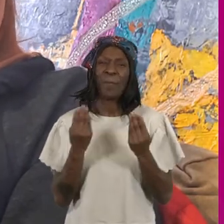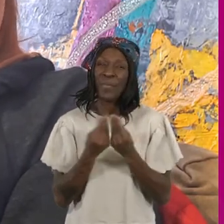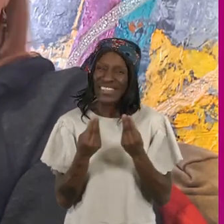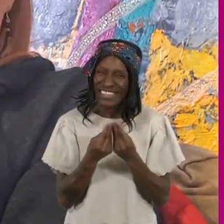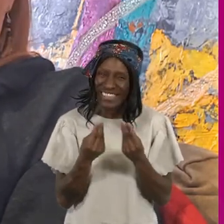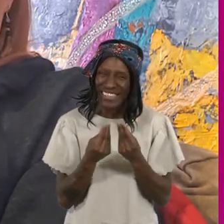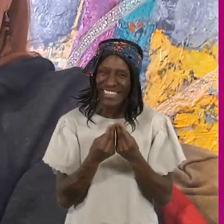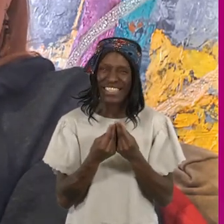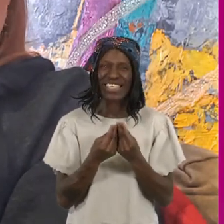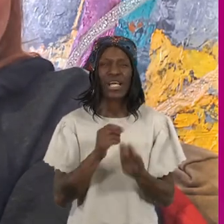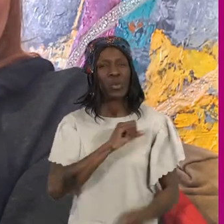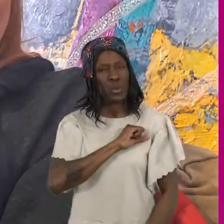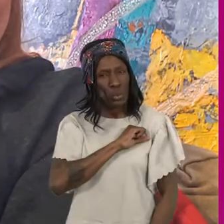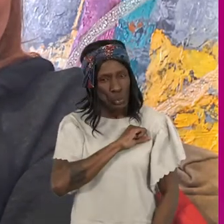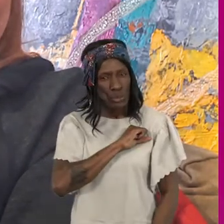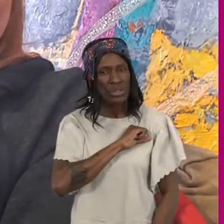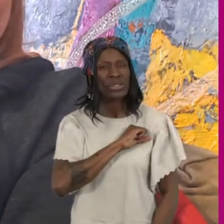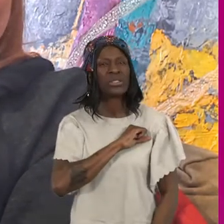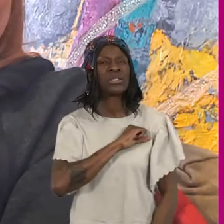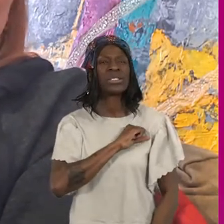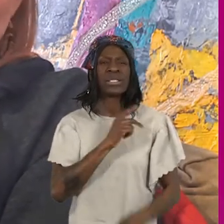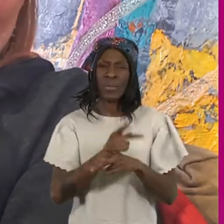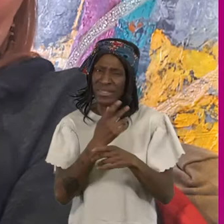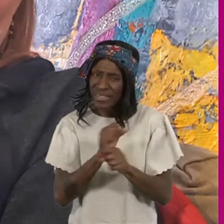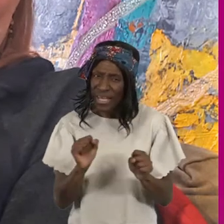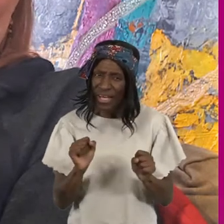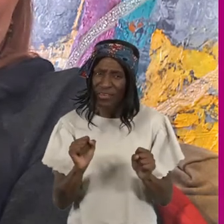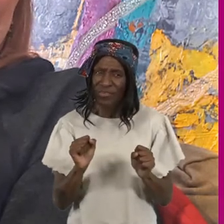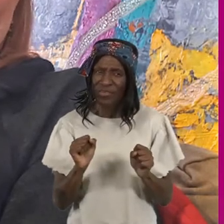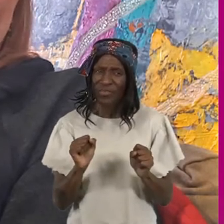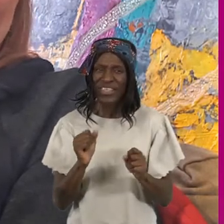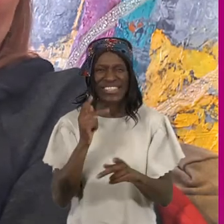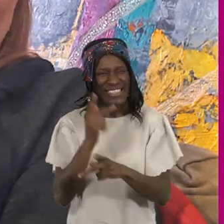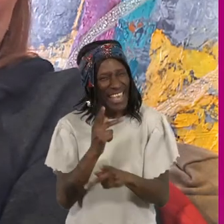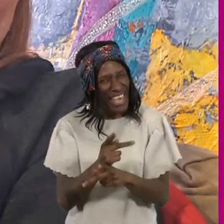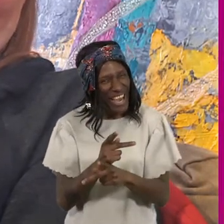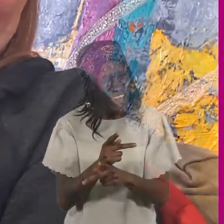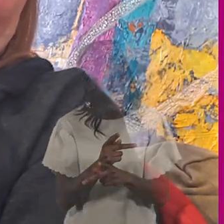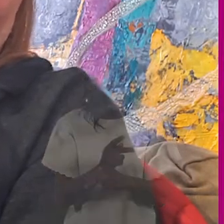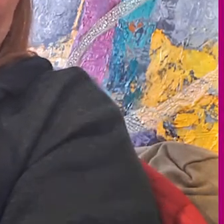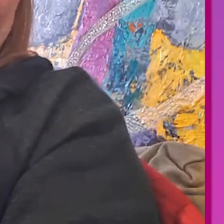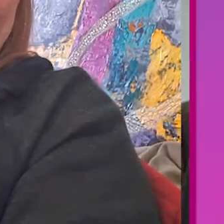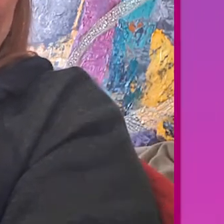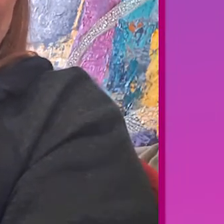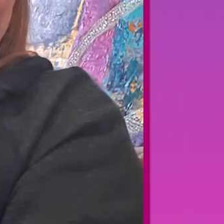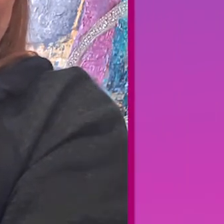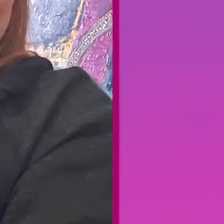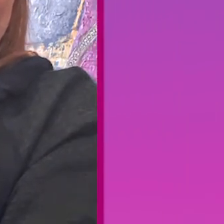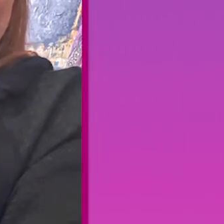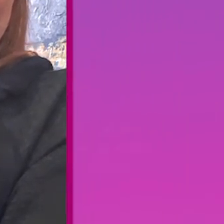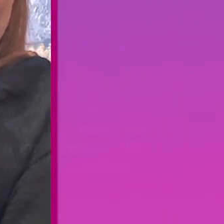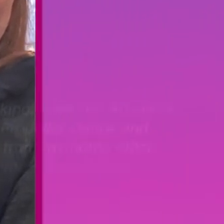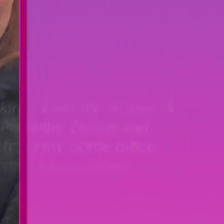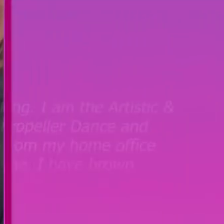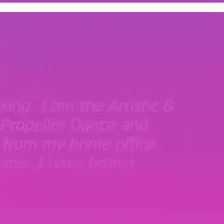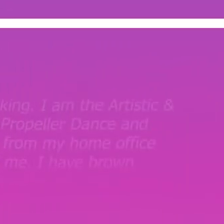And merci beaucoup, miigwech. Stay safe, everybody. Take care.